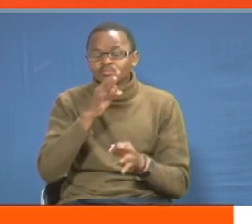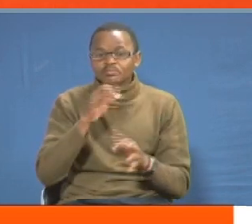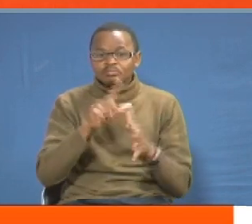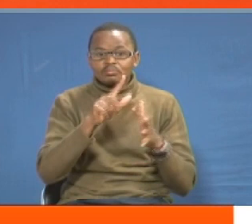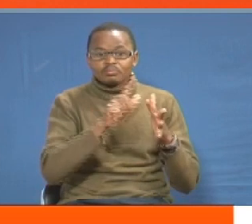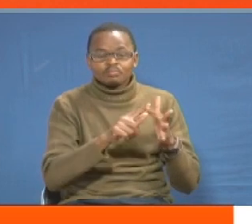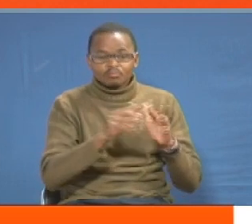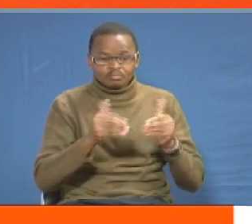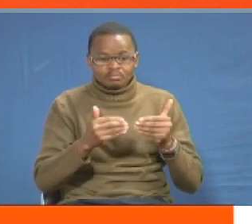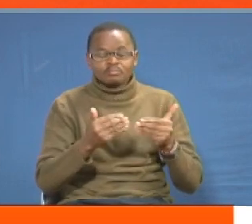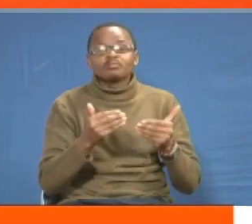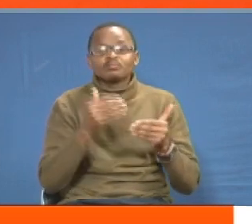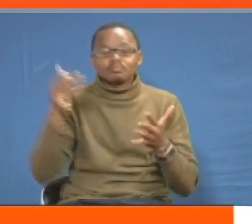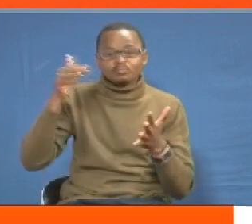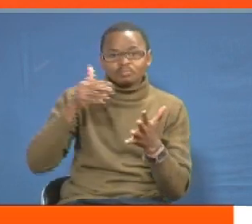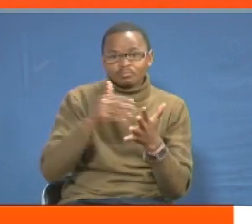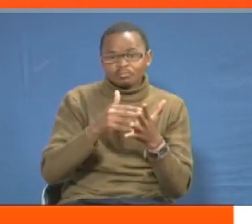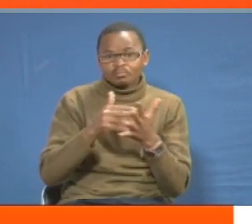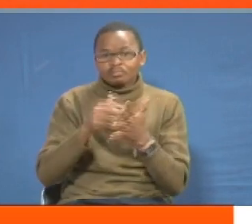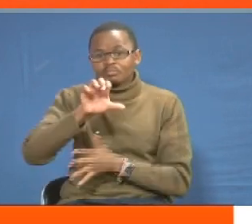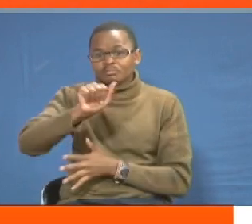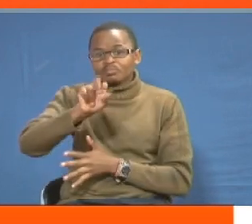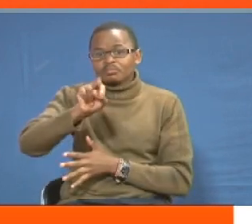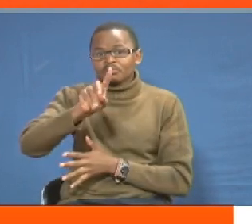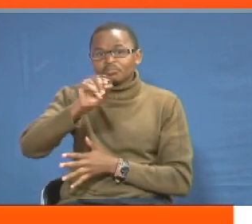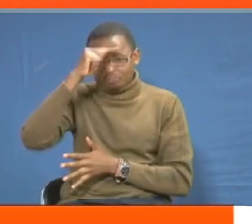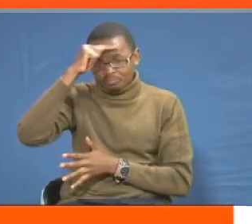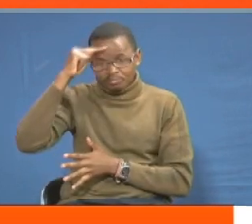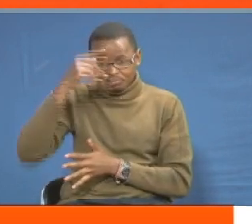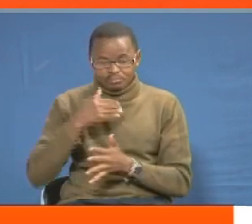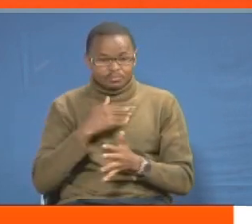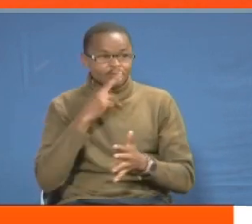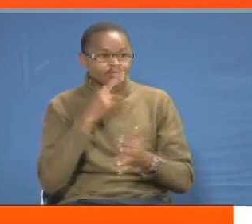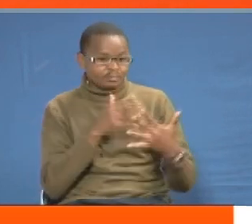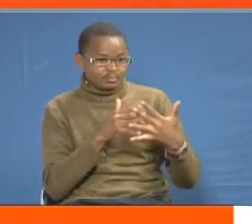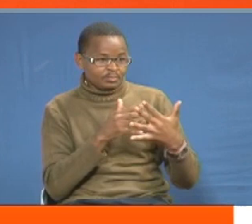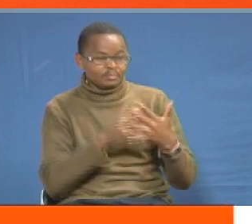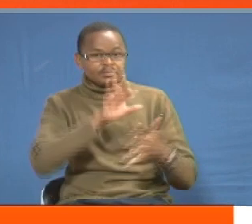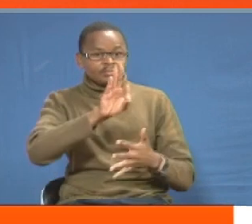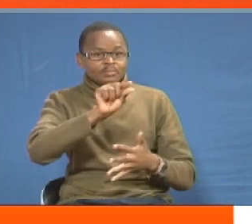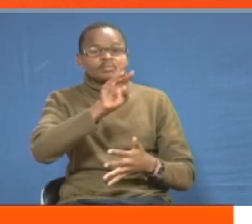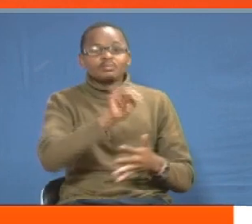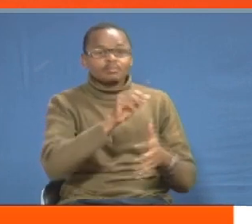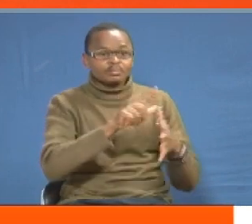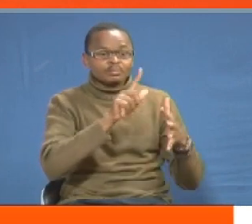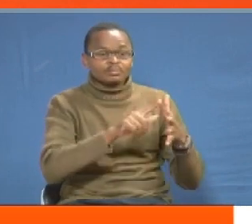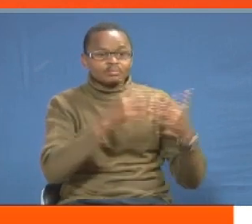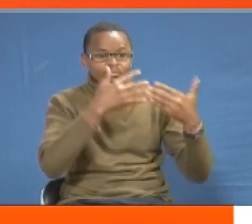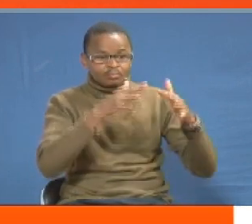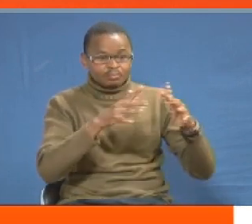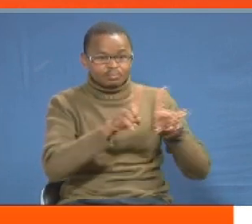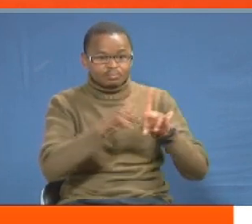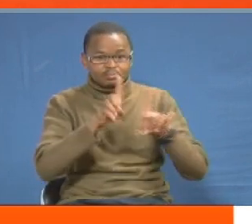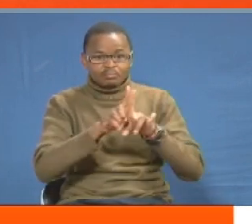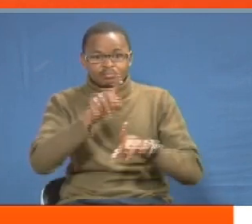And if they then issue a decree against your candidacy simply because you are against anti-FGM, then you